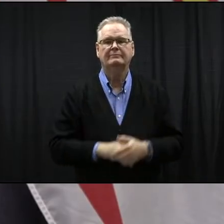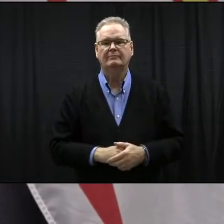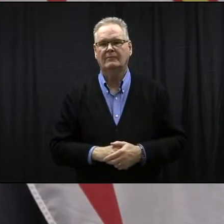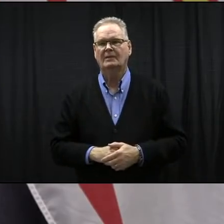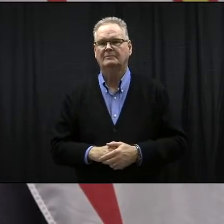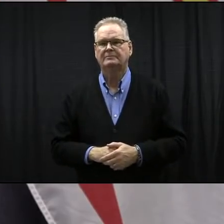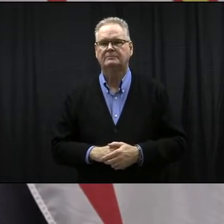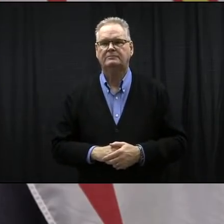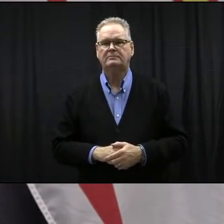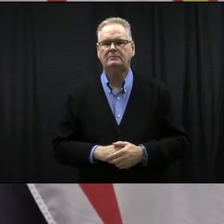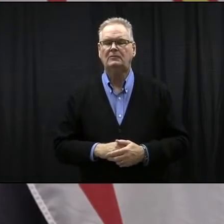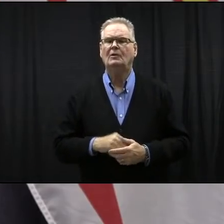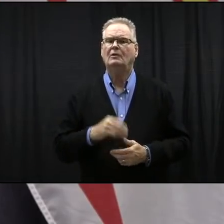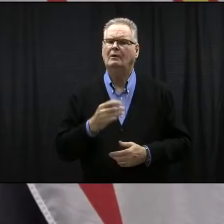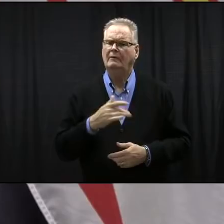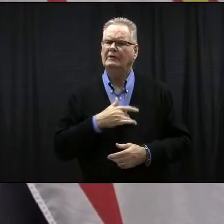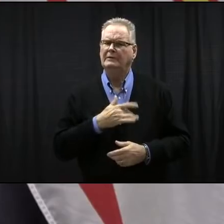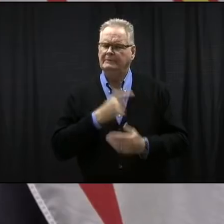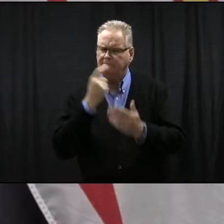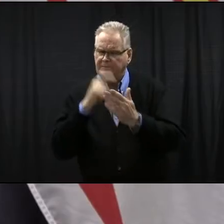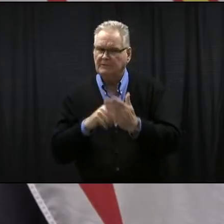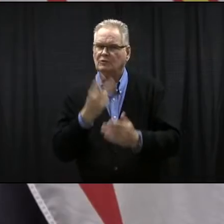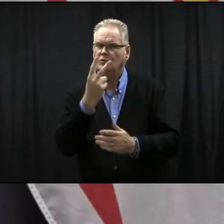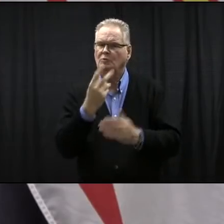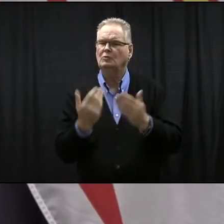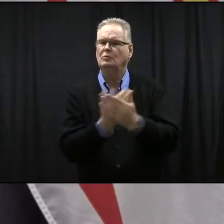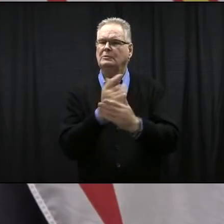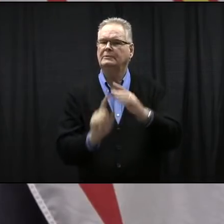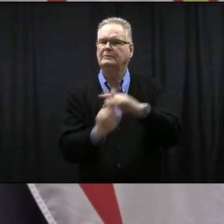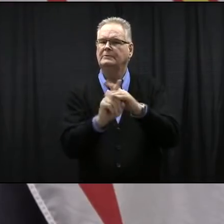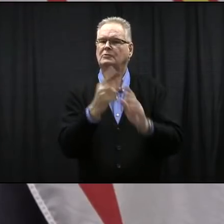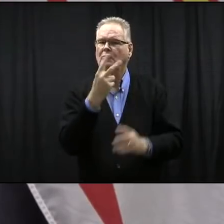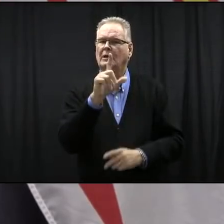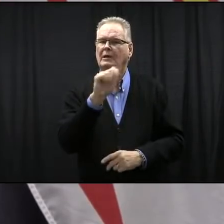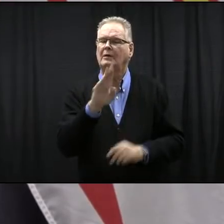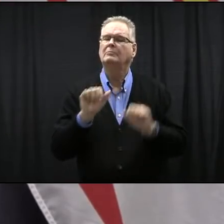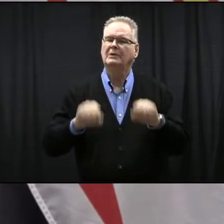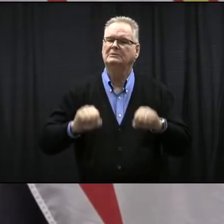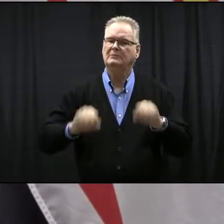positive cases in Labrador-Grenville Health. And the total number of cases in our province is now